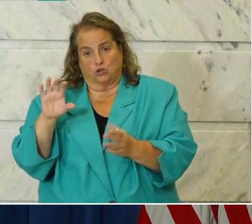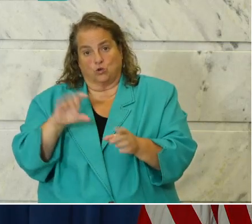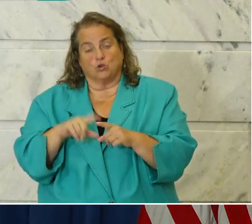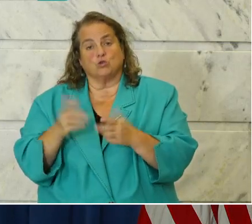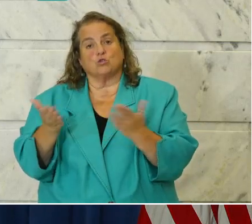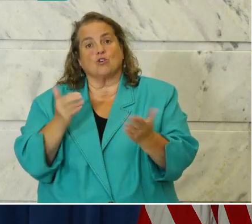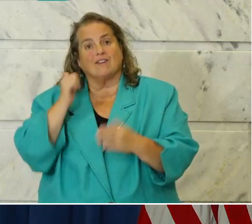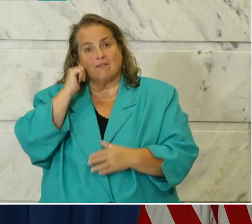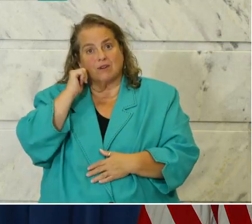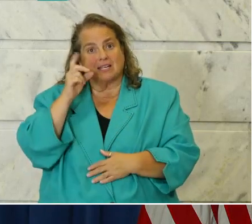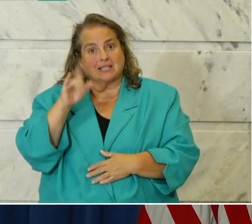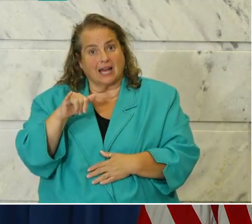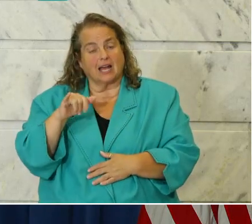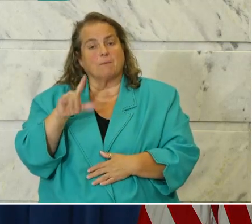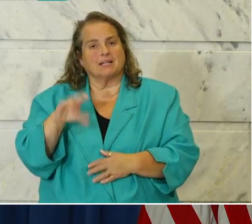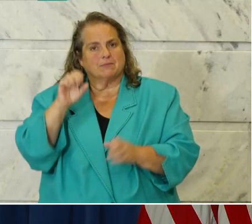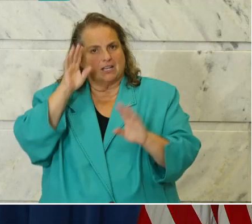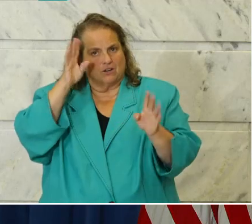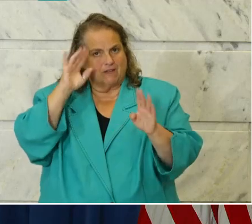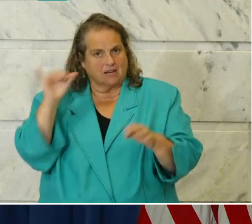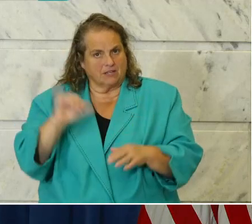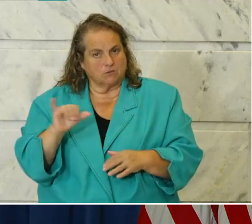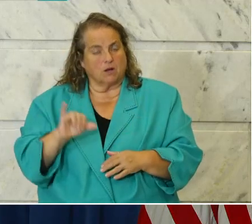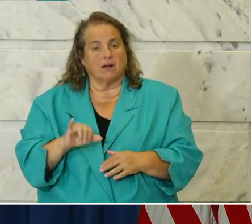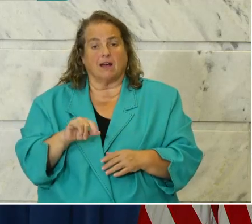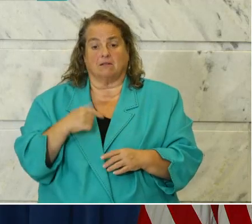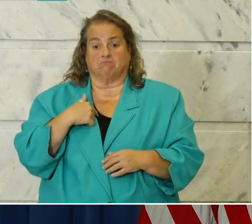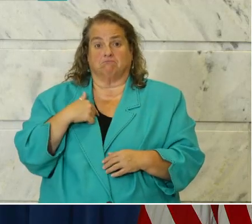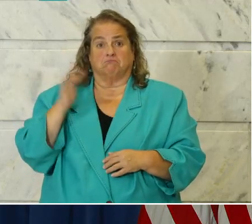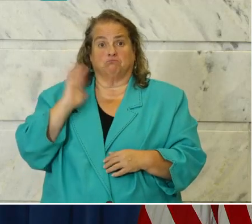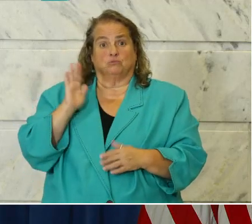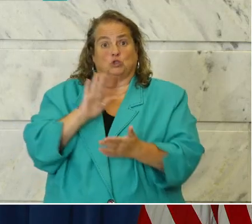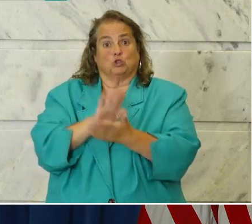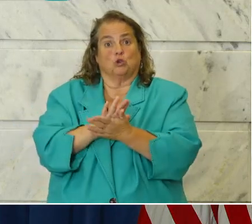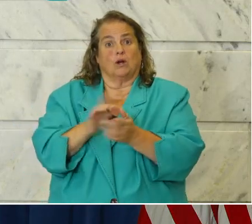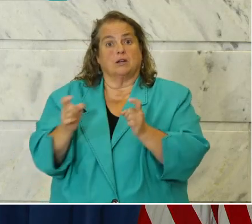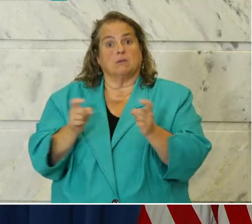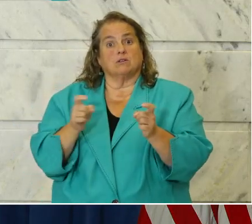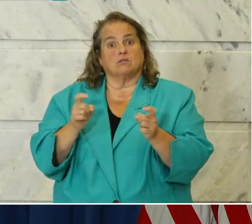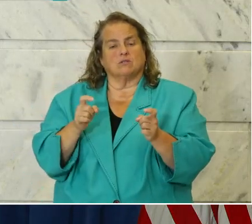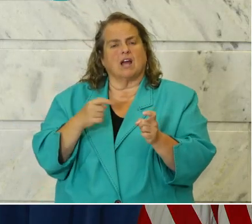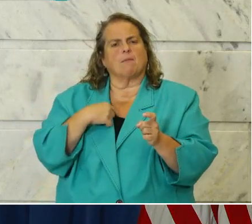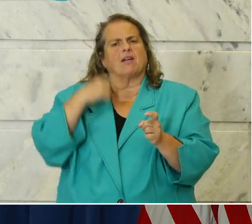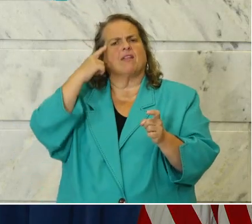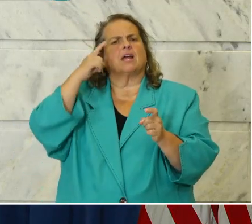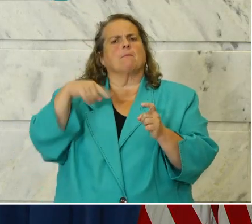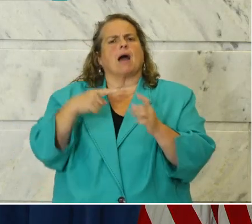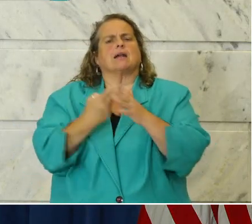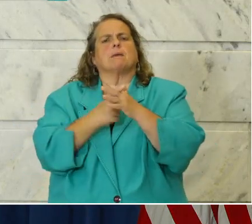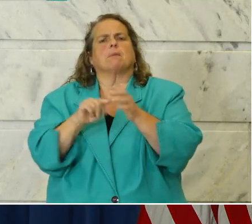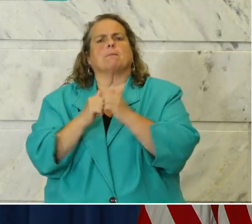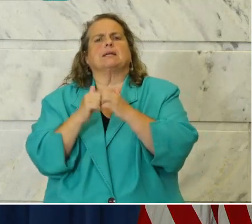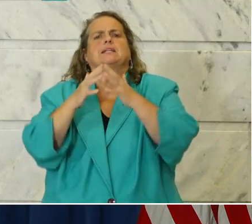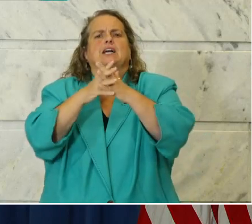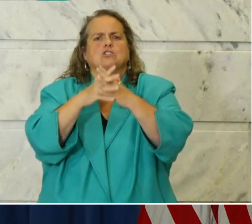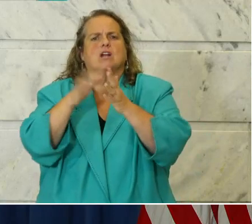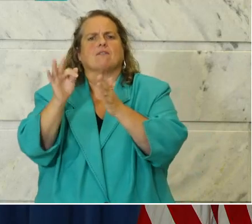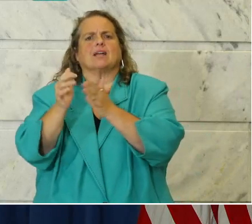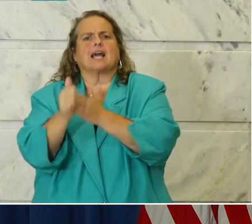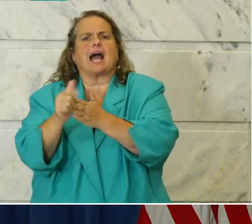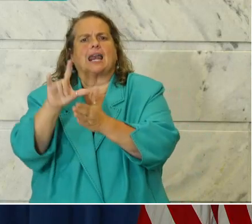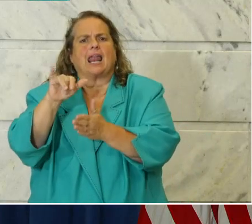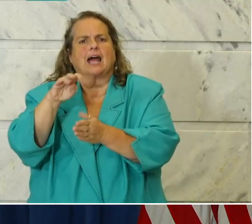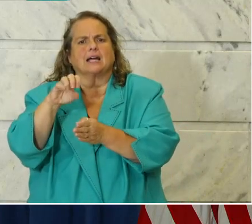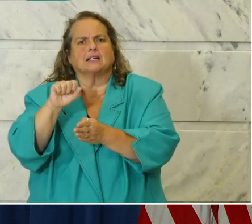well. As a school administrator, I think about implementation of the guidelines, and I think about what that looks like for